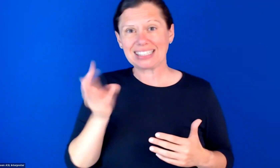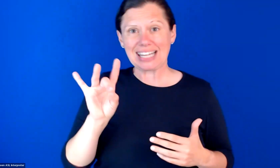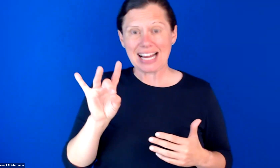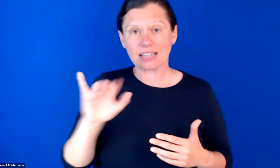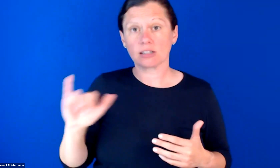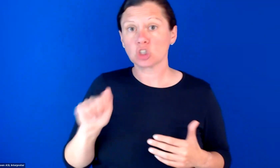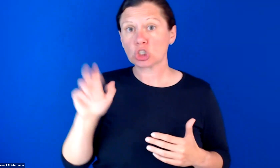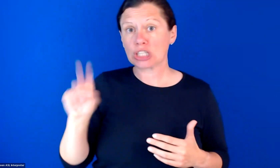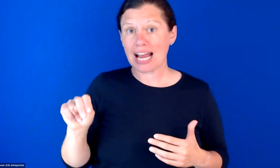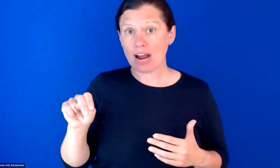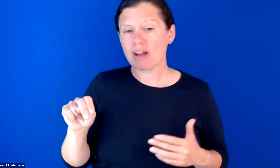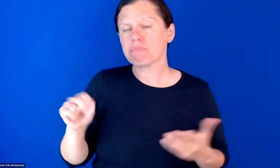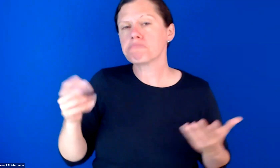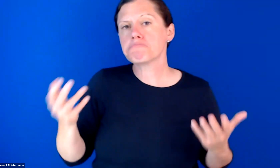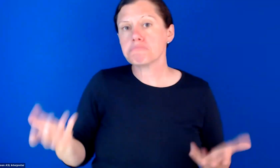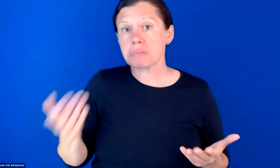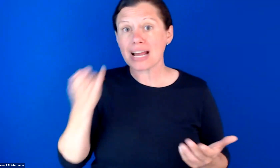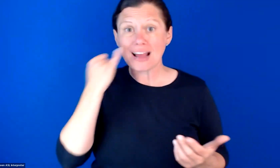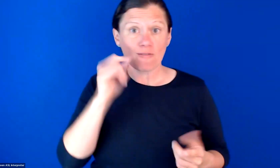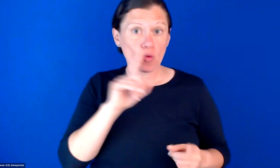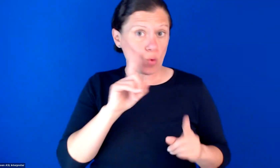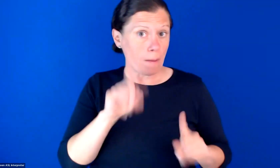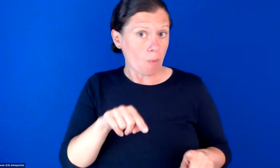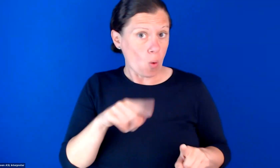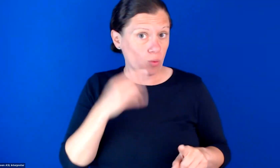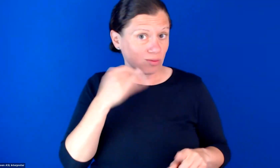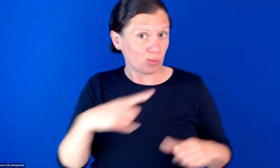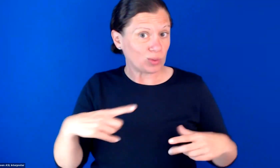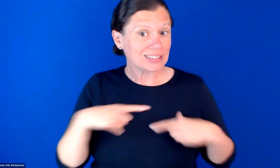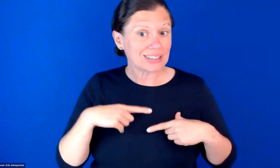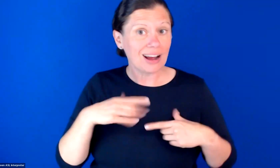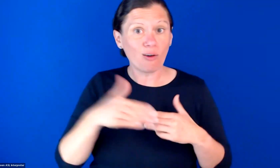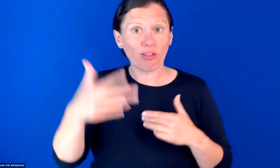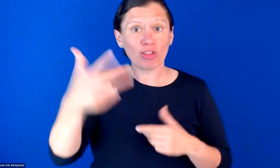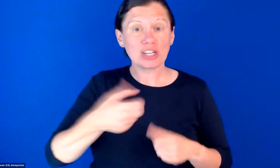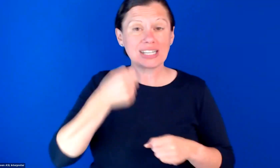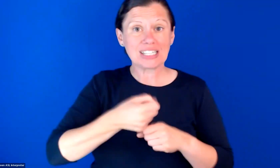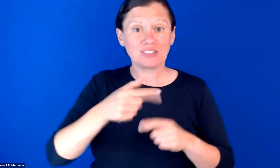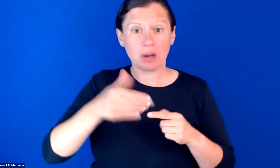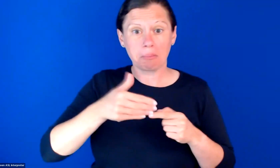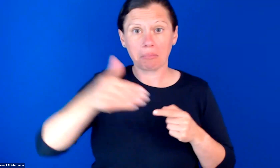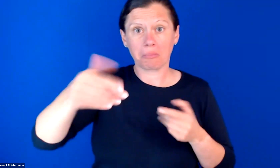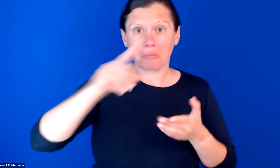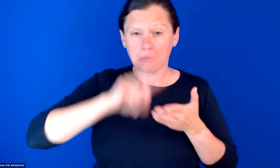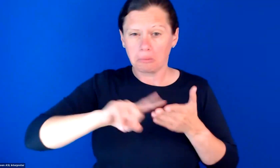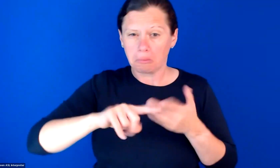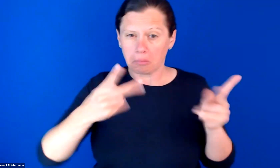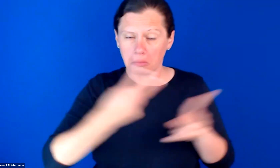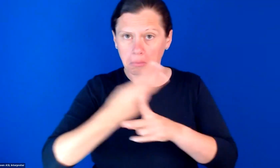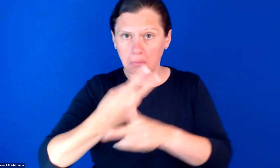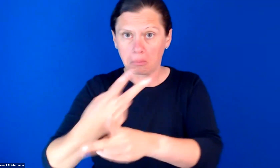If you retire in 3 years, if you paid in for 3 years at 500 hours per year,